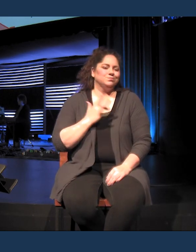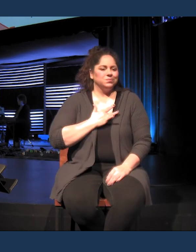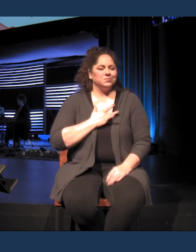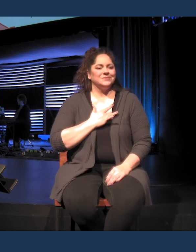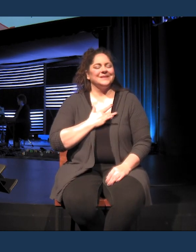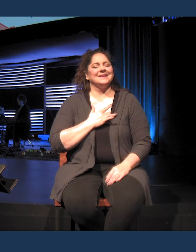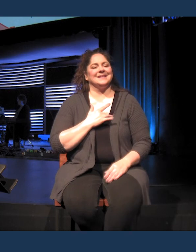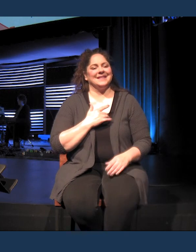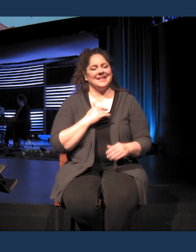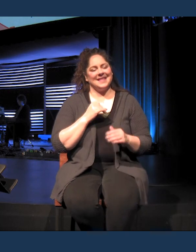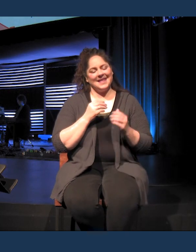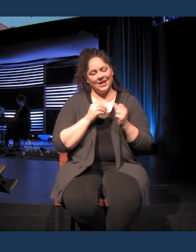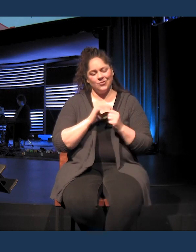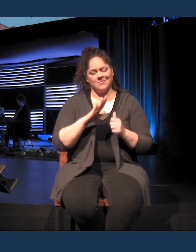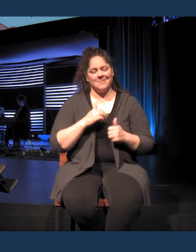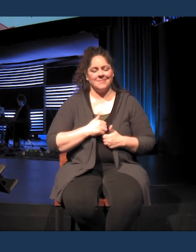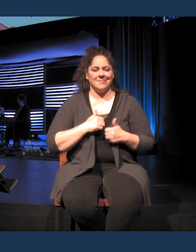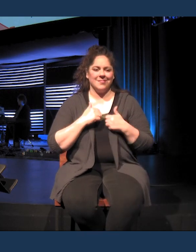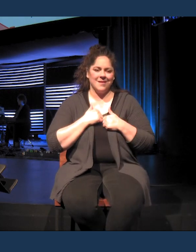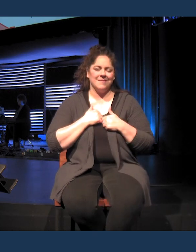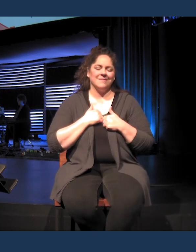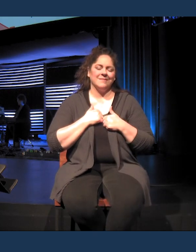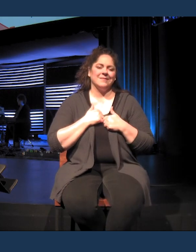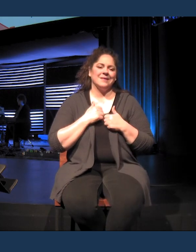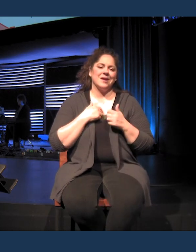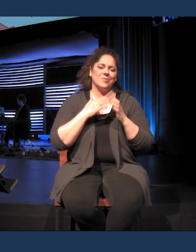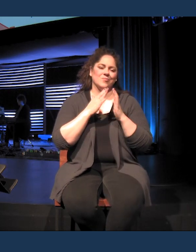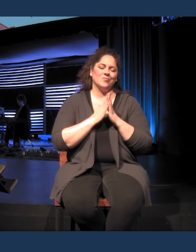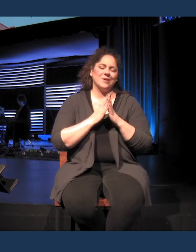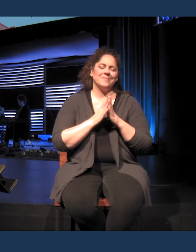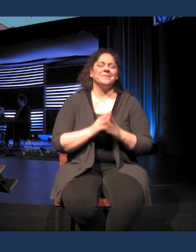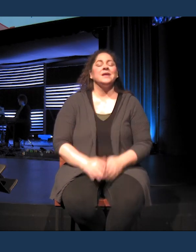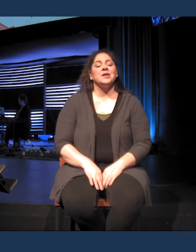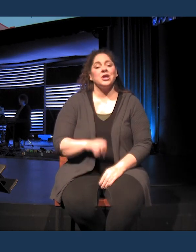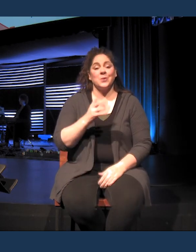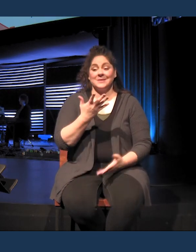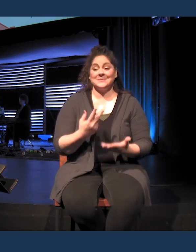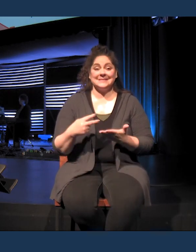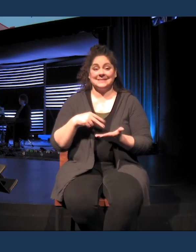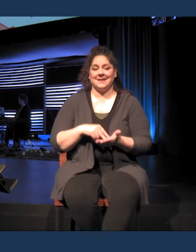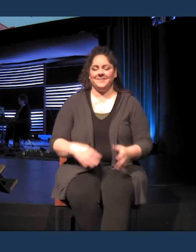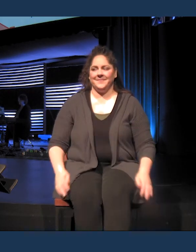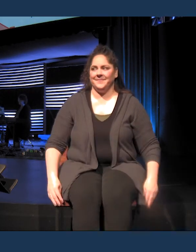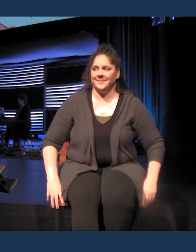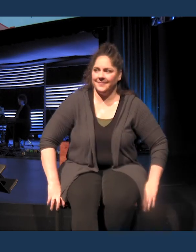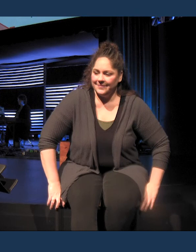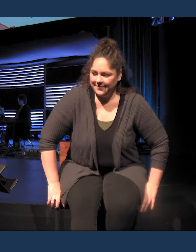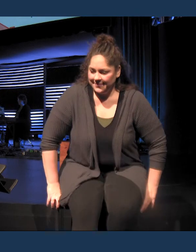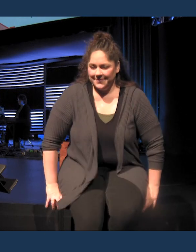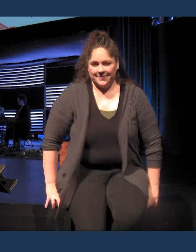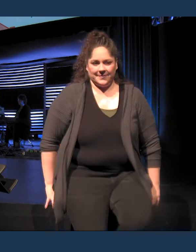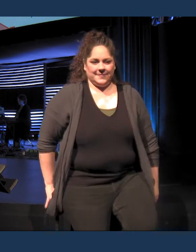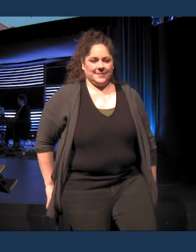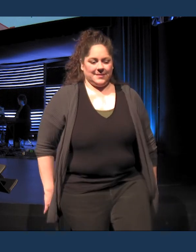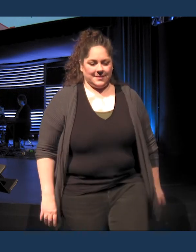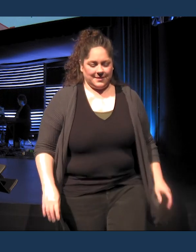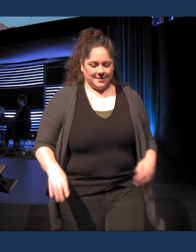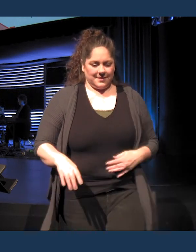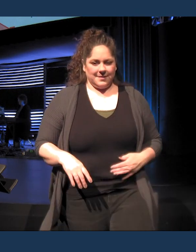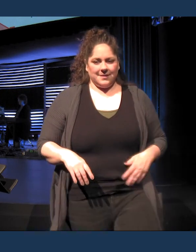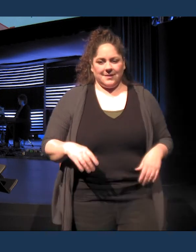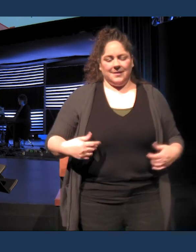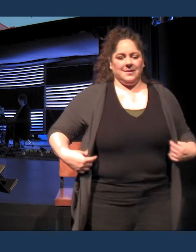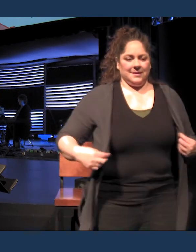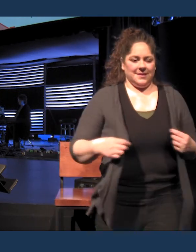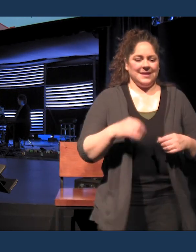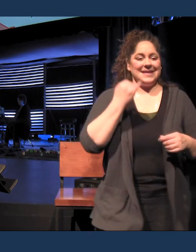brings it alive in your life. And I pray that on your life. All right, would you all stand, please? If you need prayer today, we'll have a prayer team down